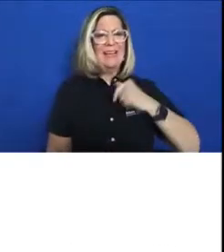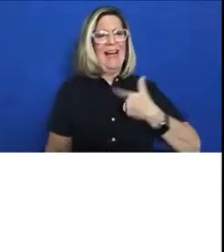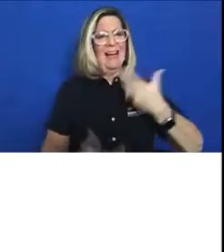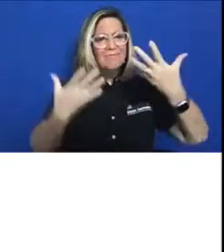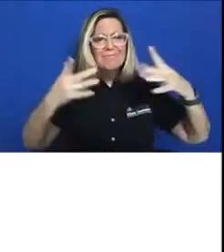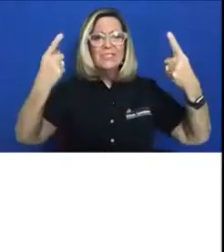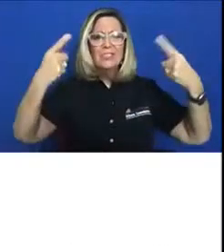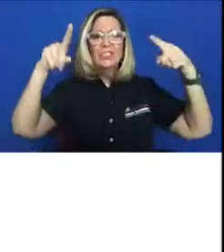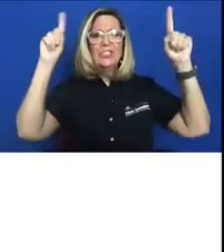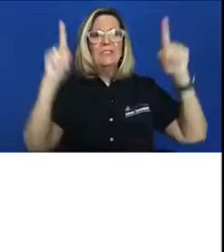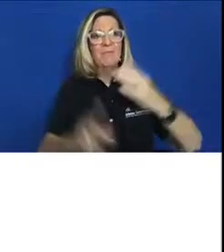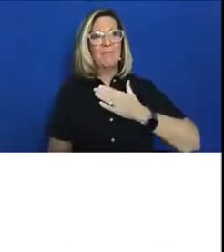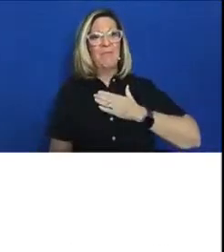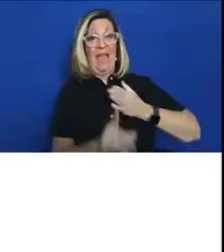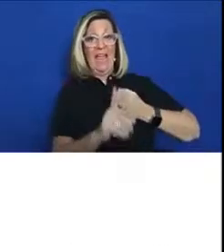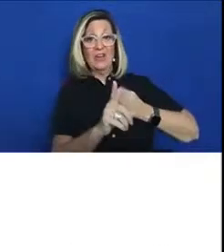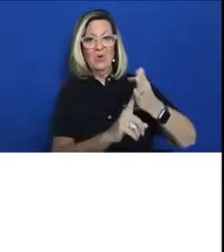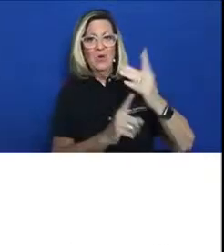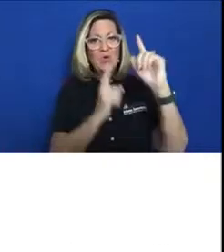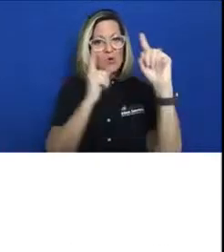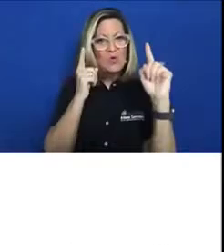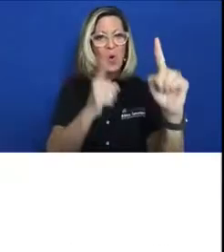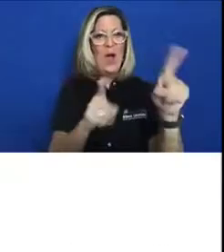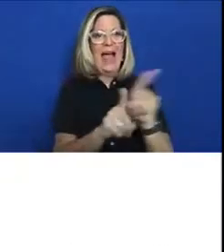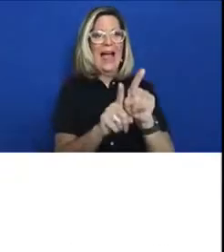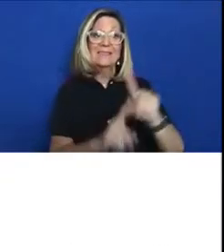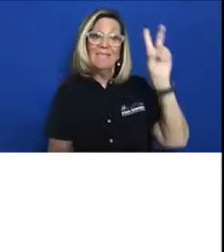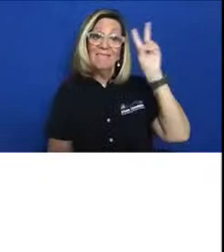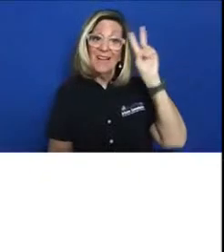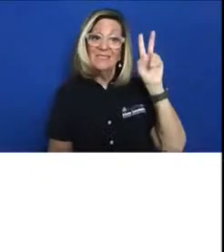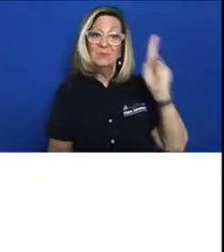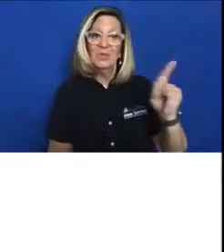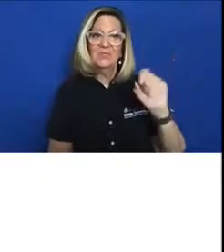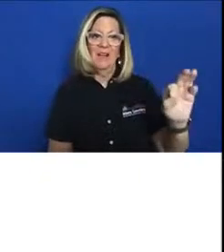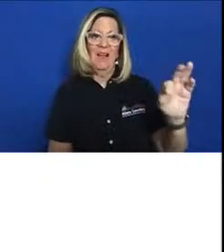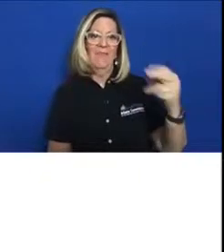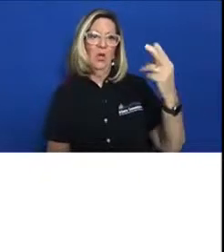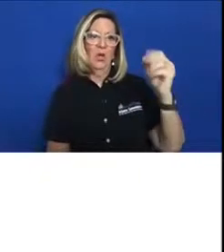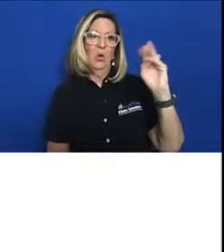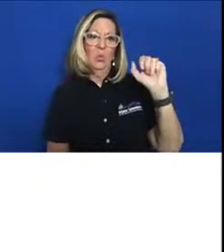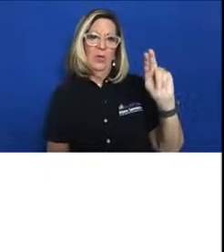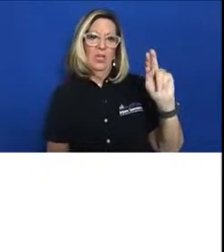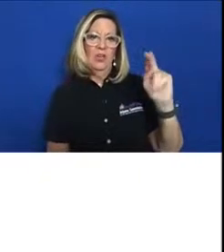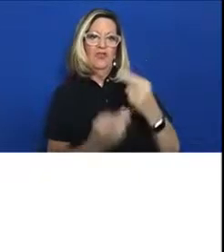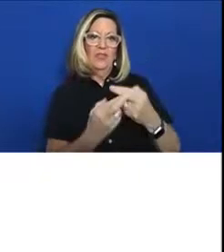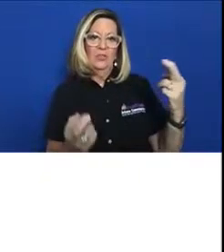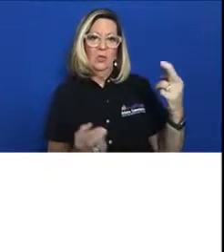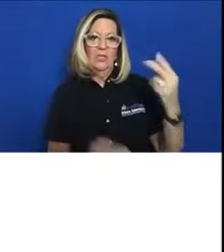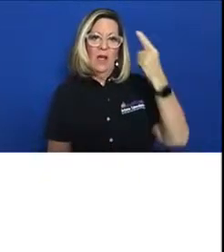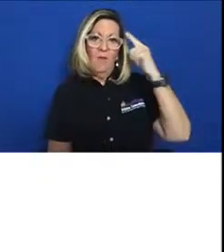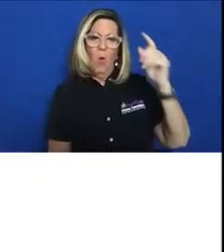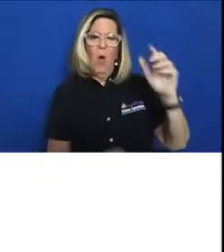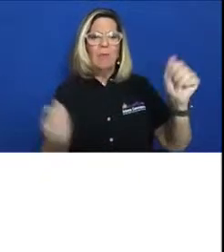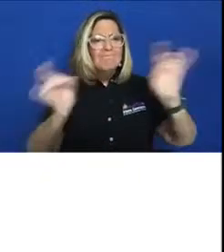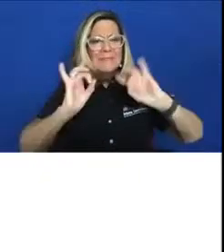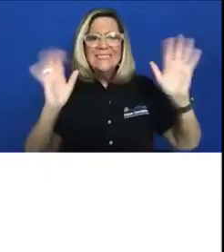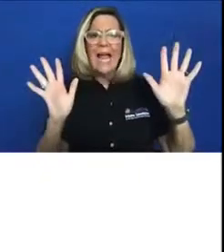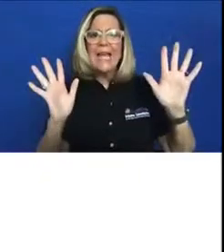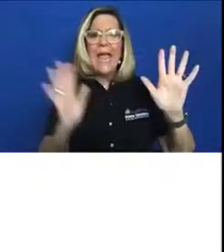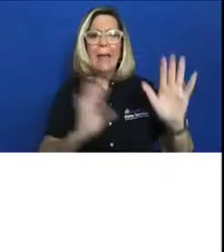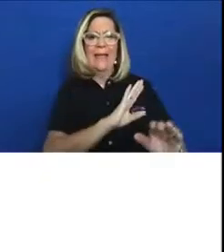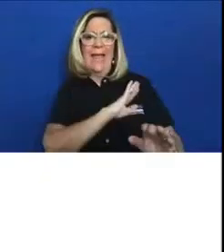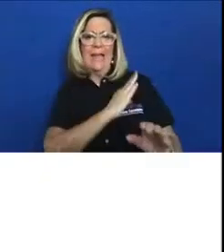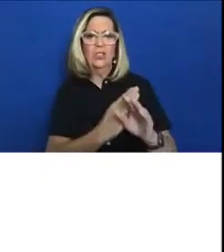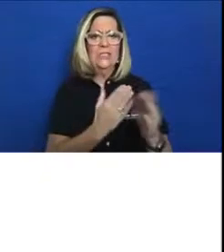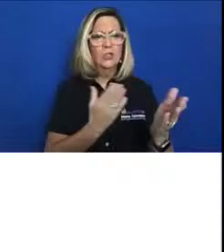Today, I am proud to say that I have achieved my career goals as a Vice President of Human Resources for a